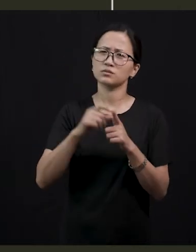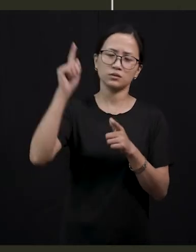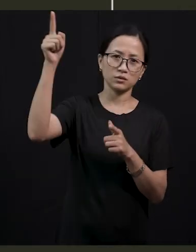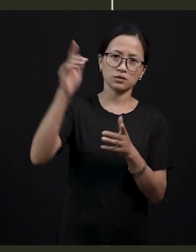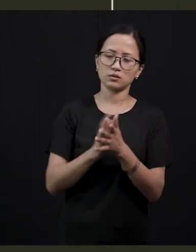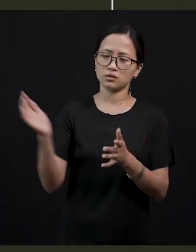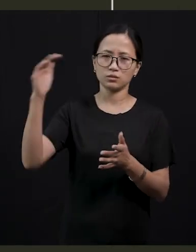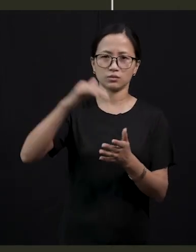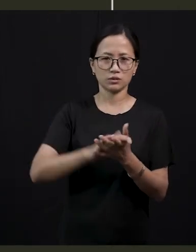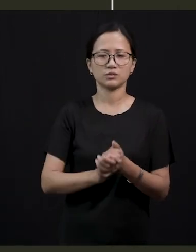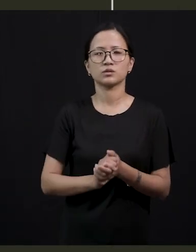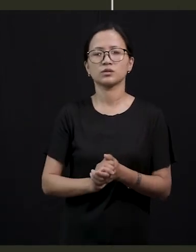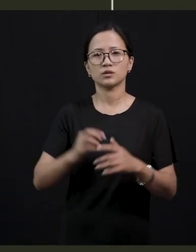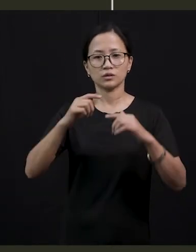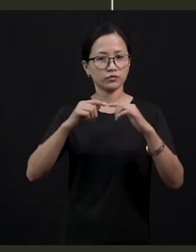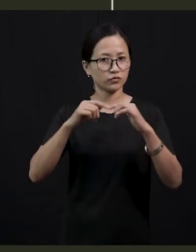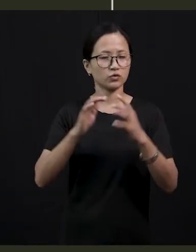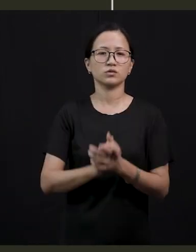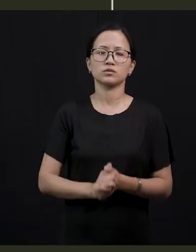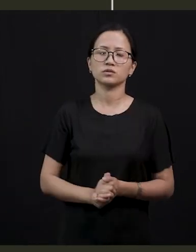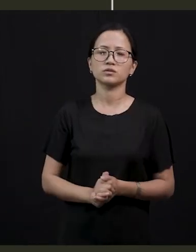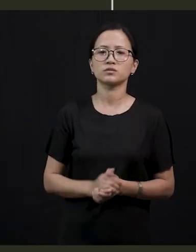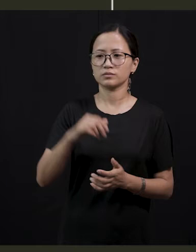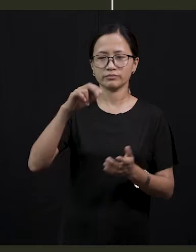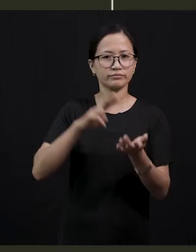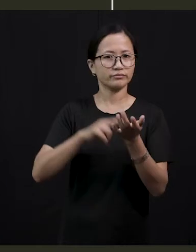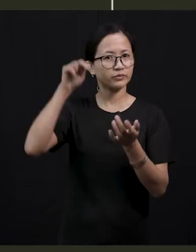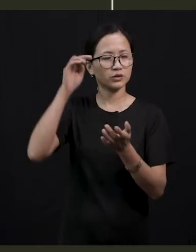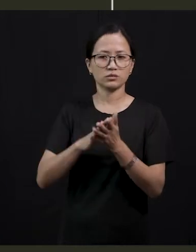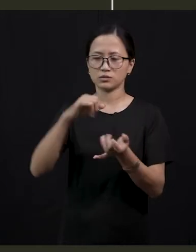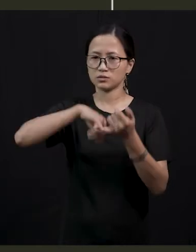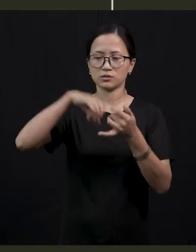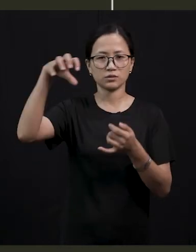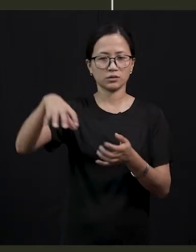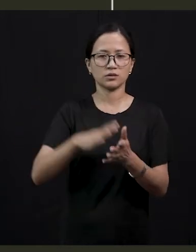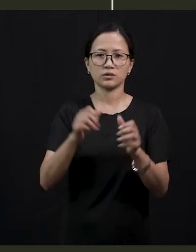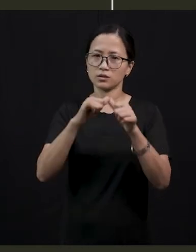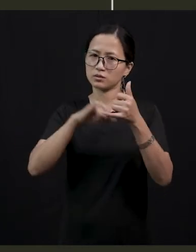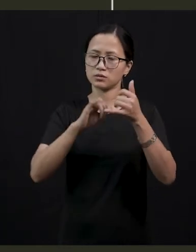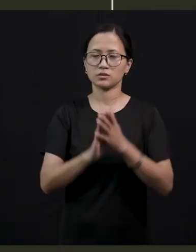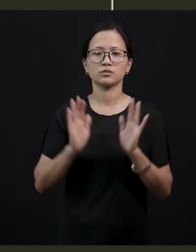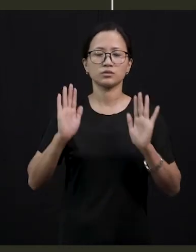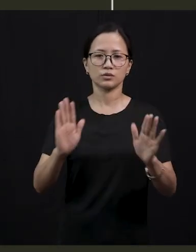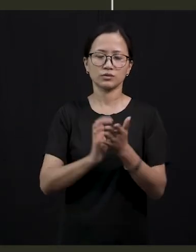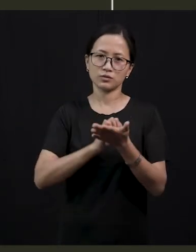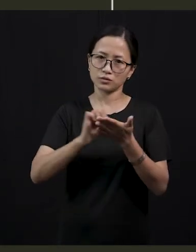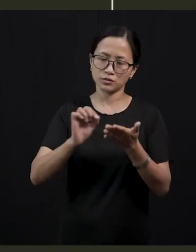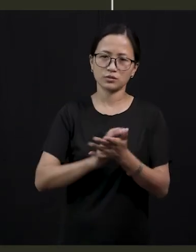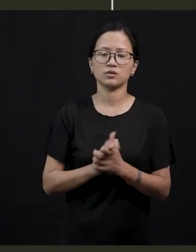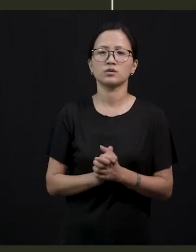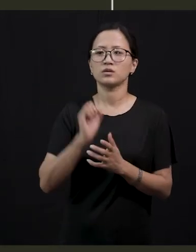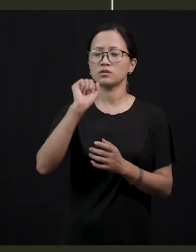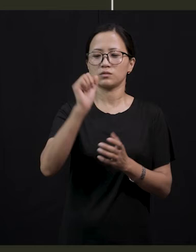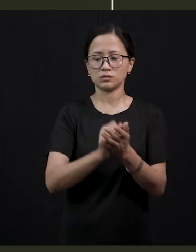and I want to come and vote in Nagaland State Assembly. That's not possible. So you have to be a registered voter in